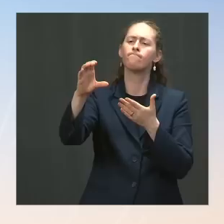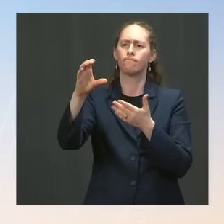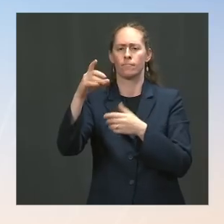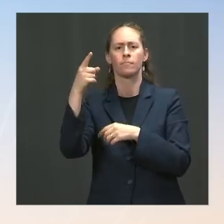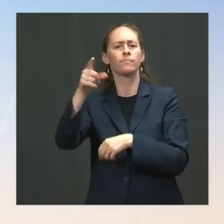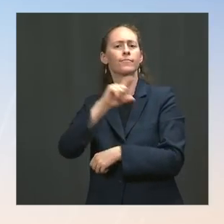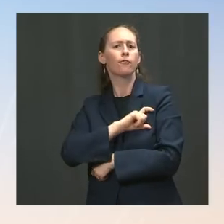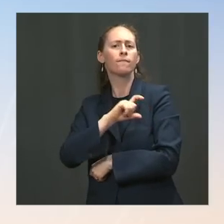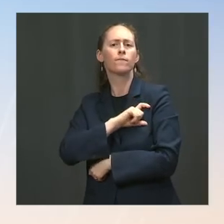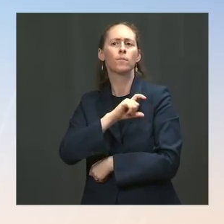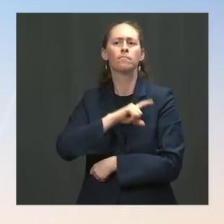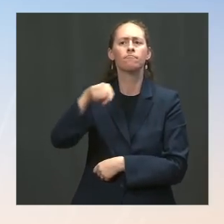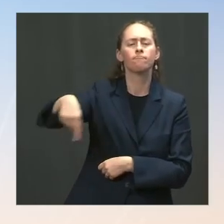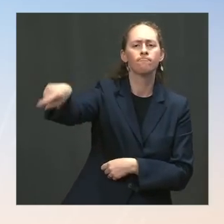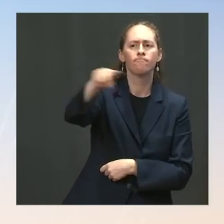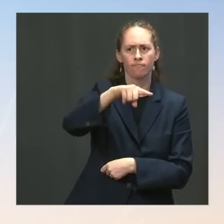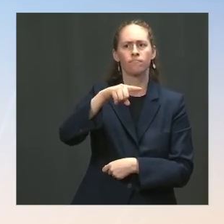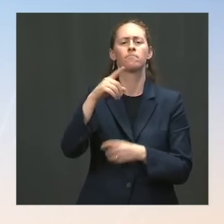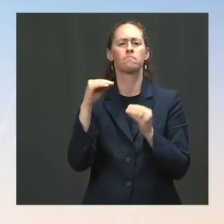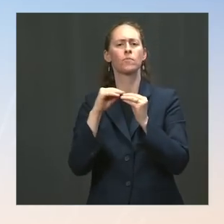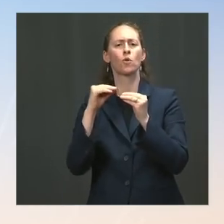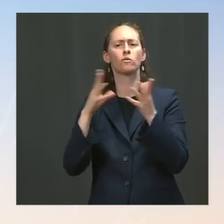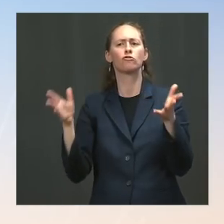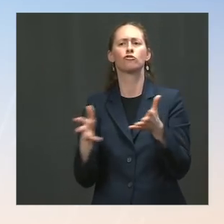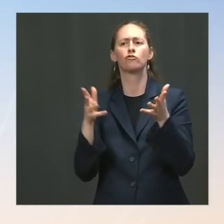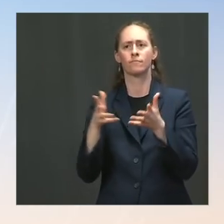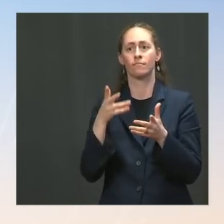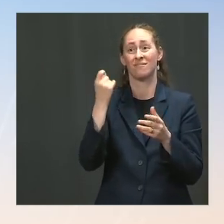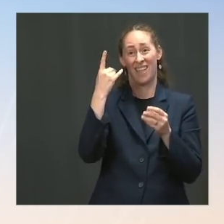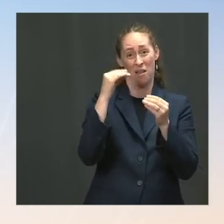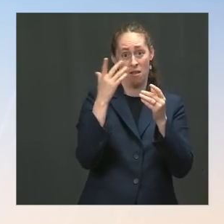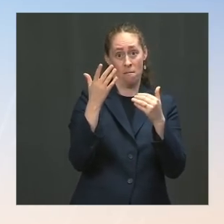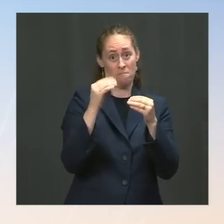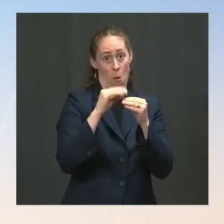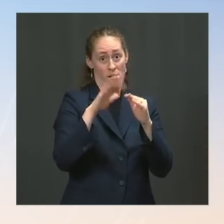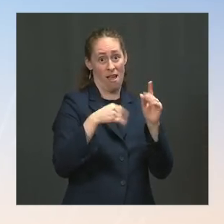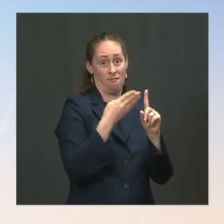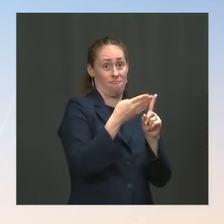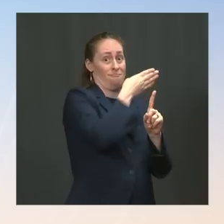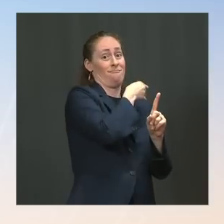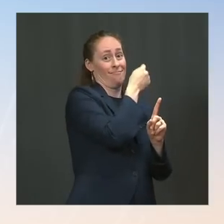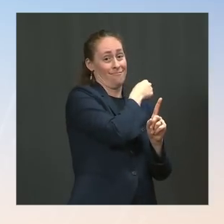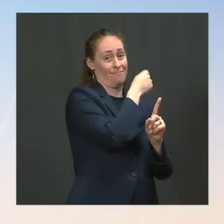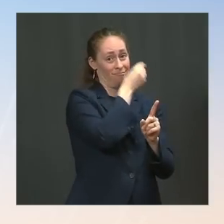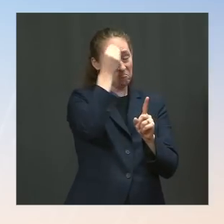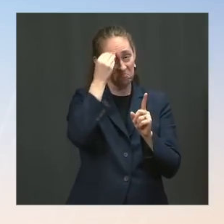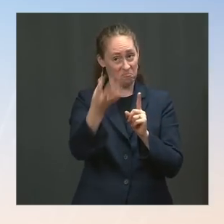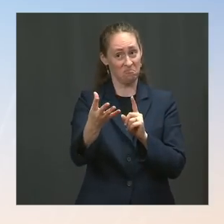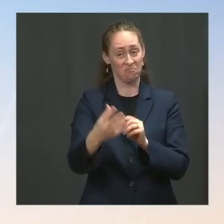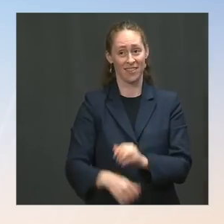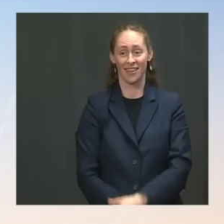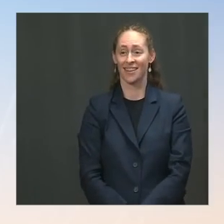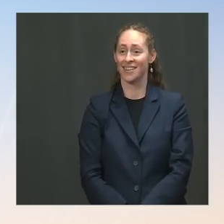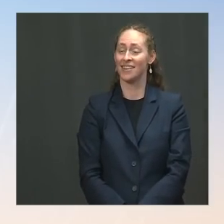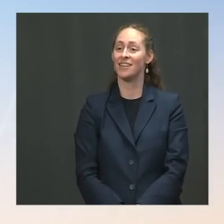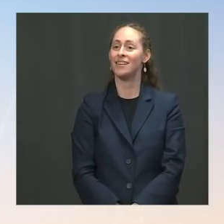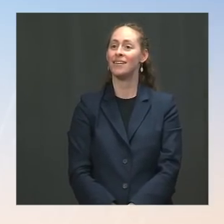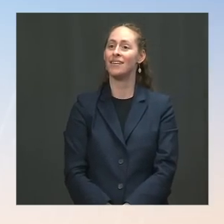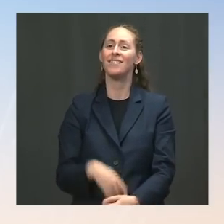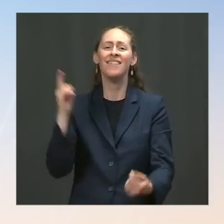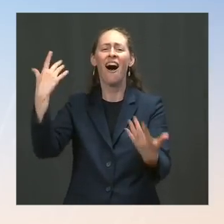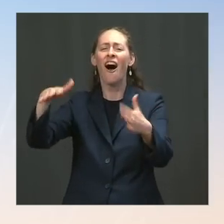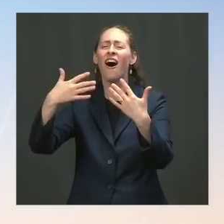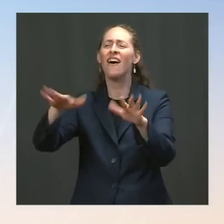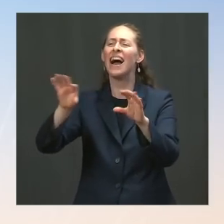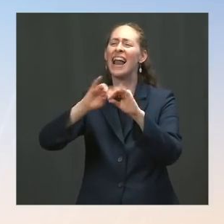predecessor, who was, as you might note or be aware of, a Republican. So I'd note that his record is pretty clear on this. There may be some in the Democratic